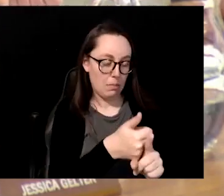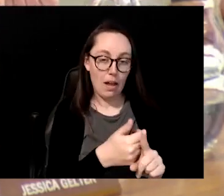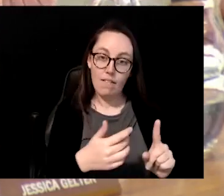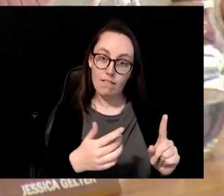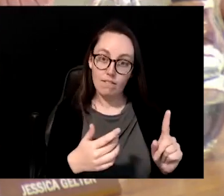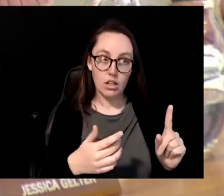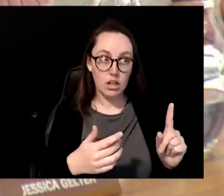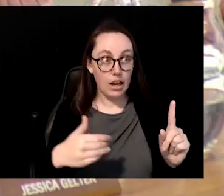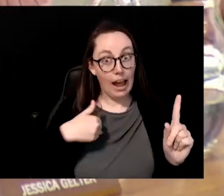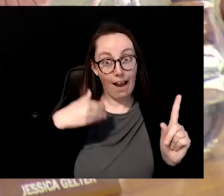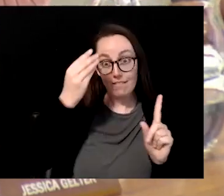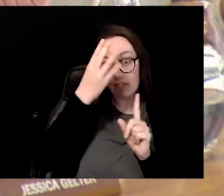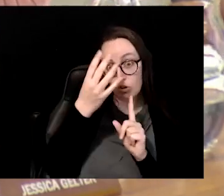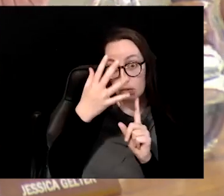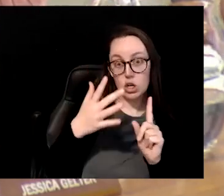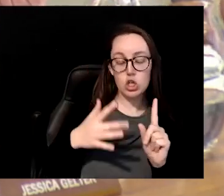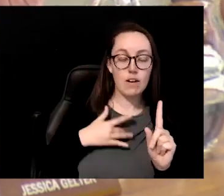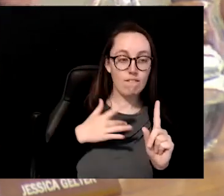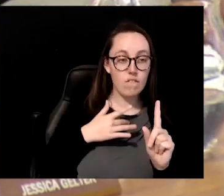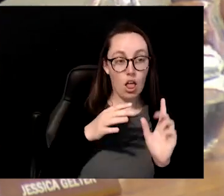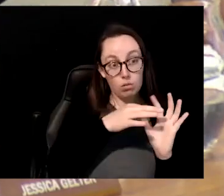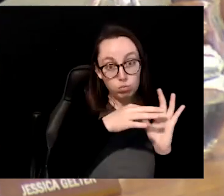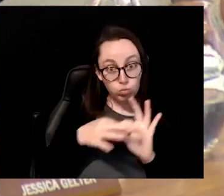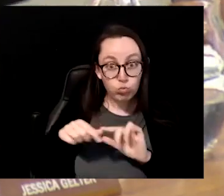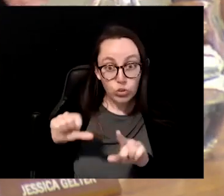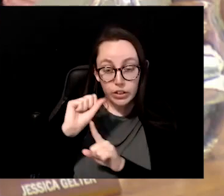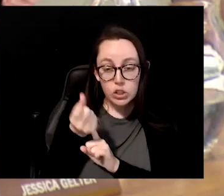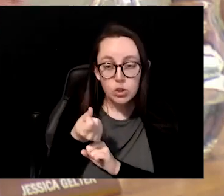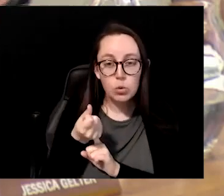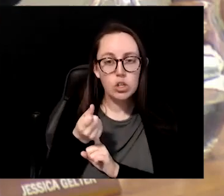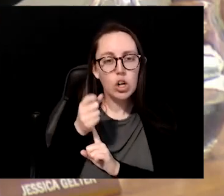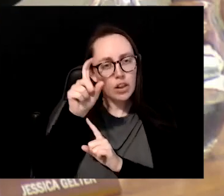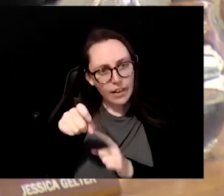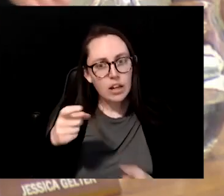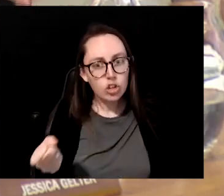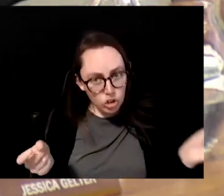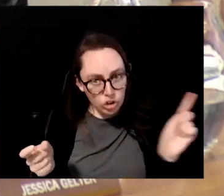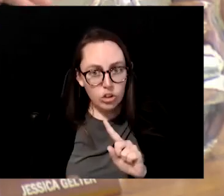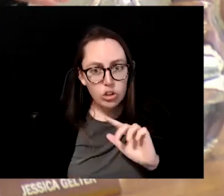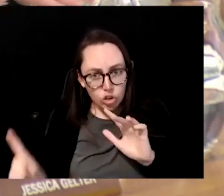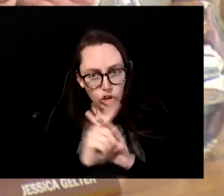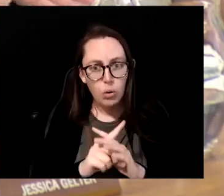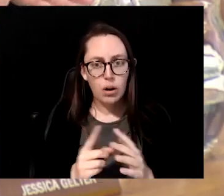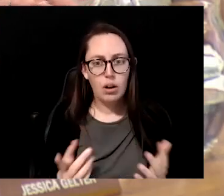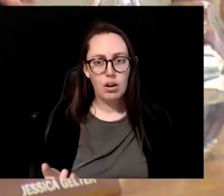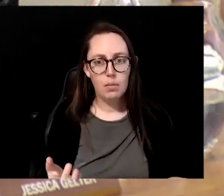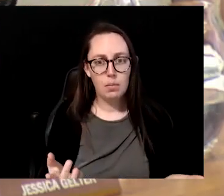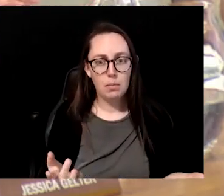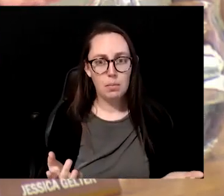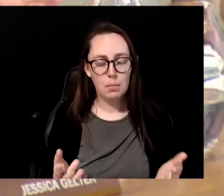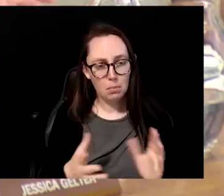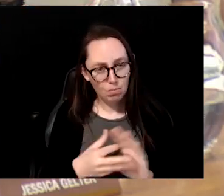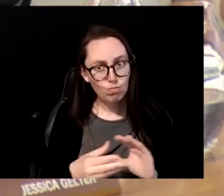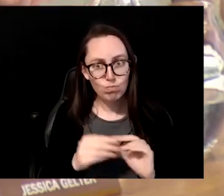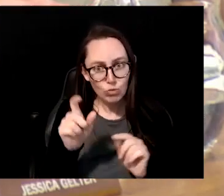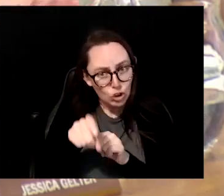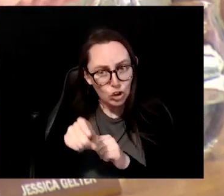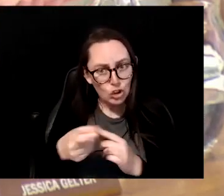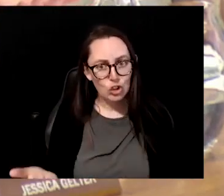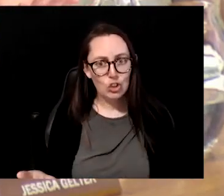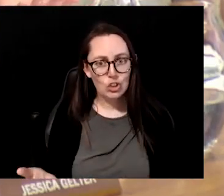that information forward you know um that's fine I you know we will make the best decision with the most